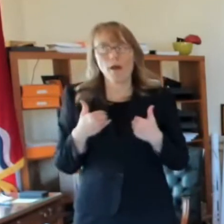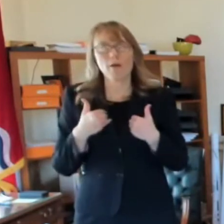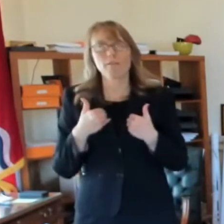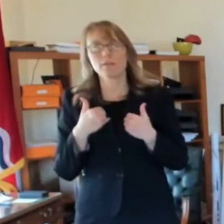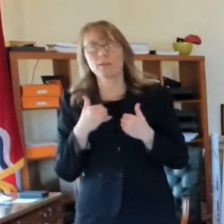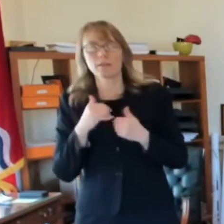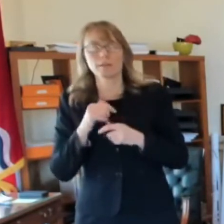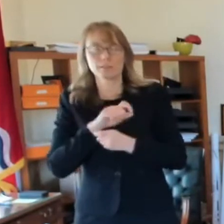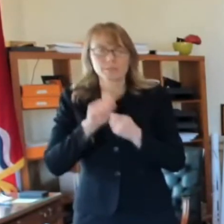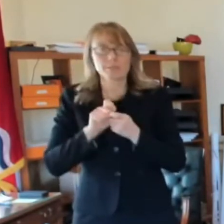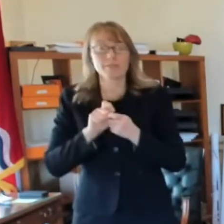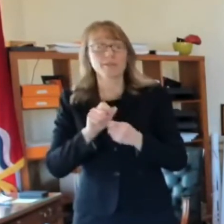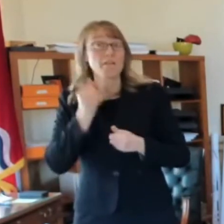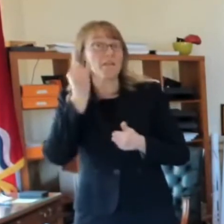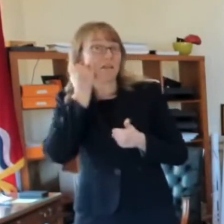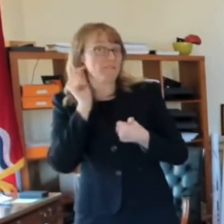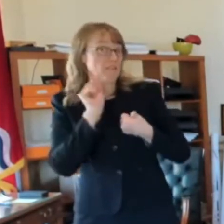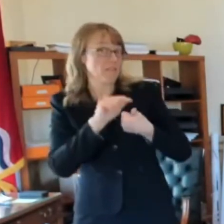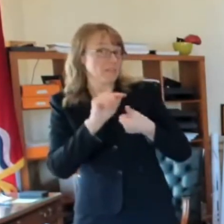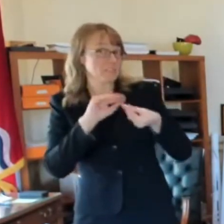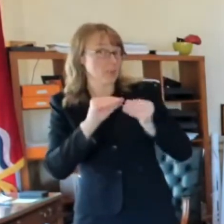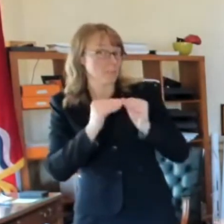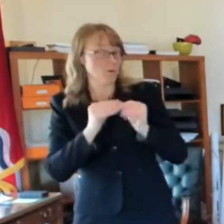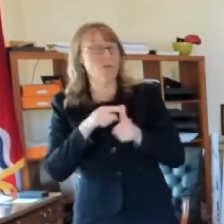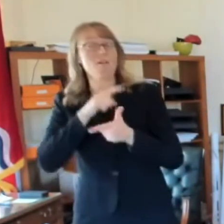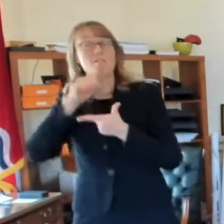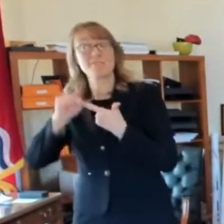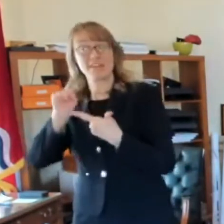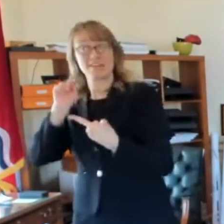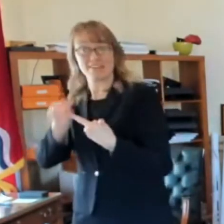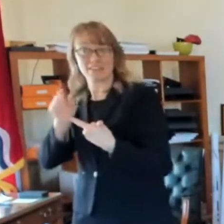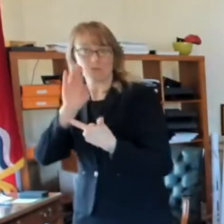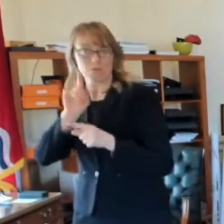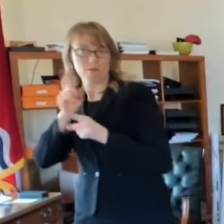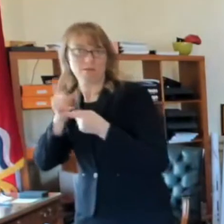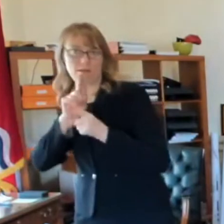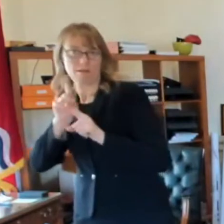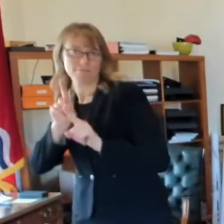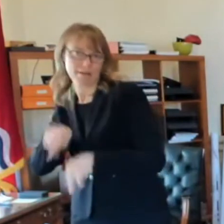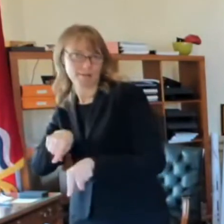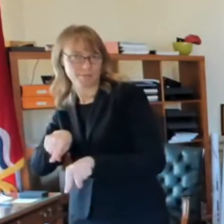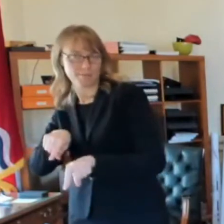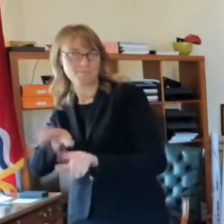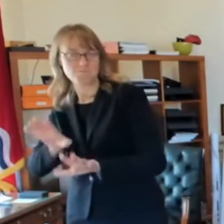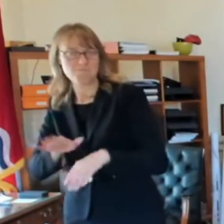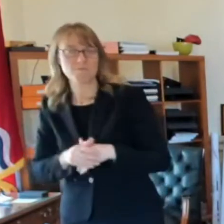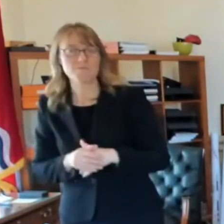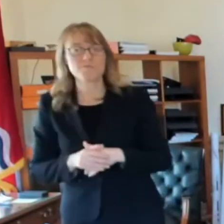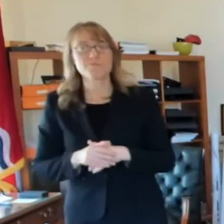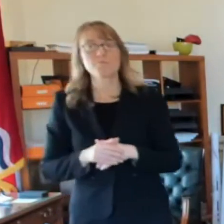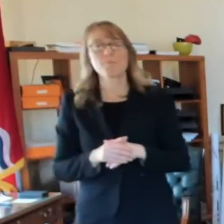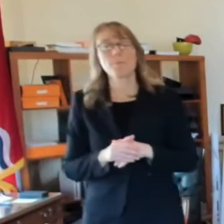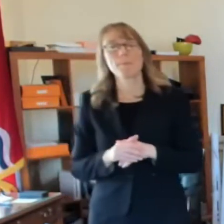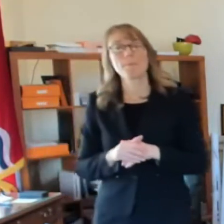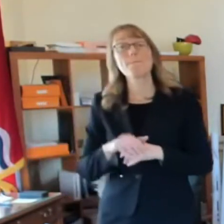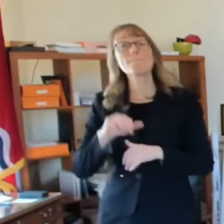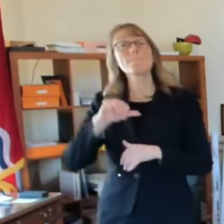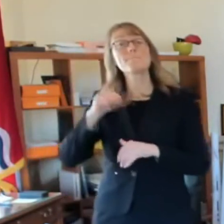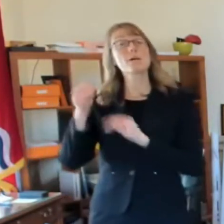once we hit this number, we'll do X. You know, that has been done successfully, and I like the way it's been